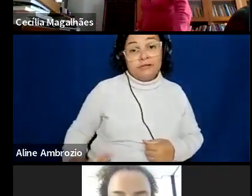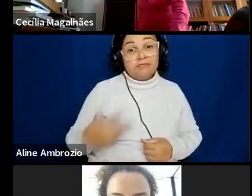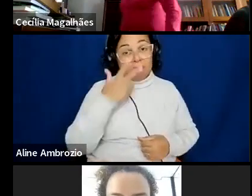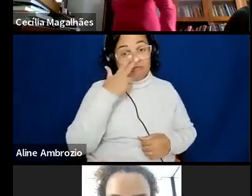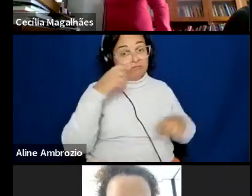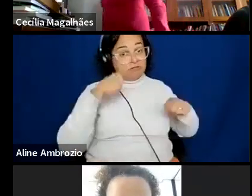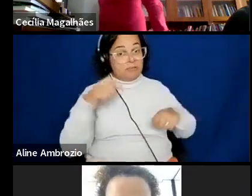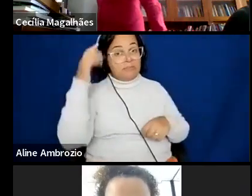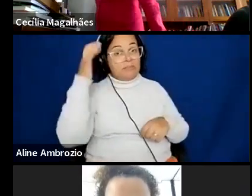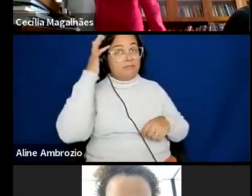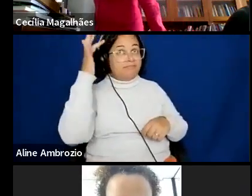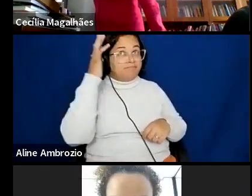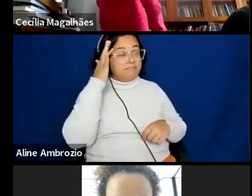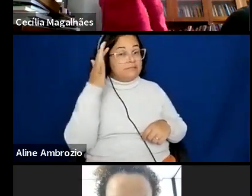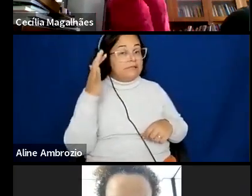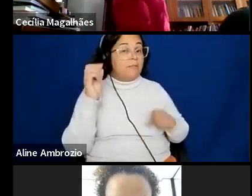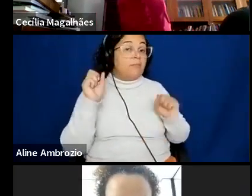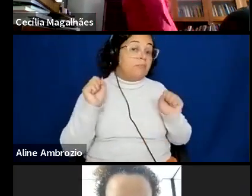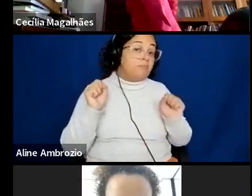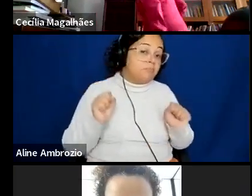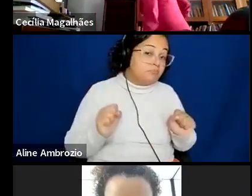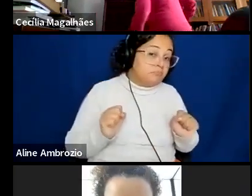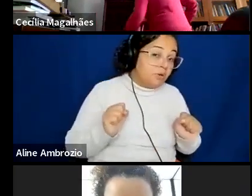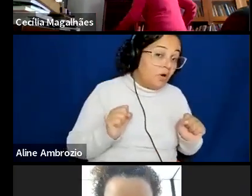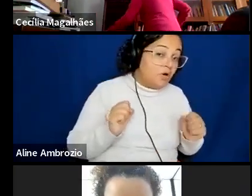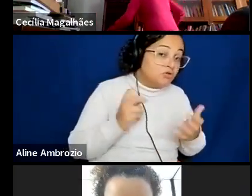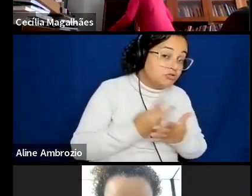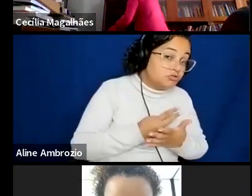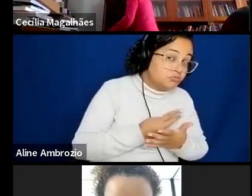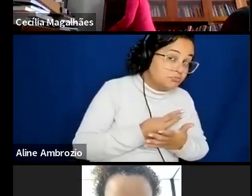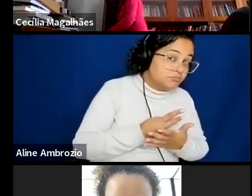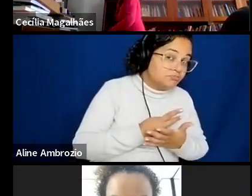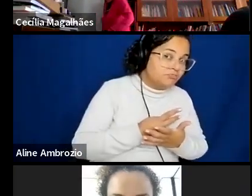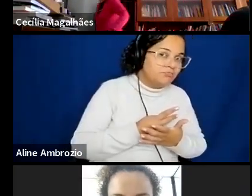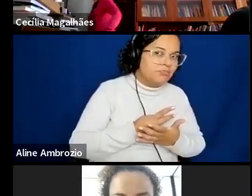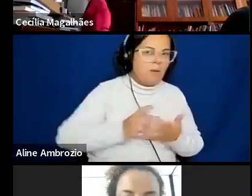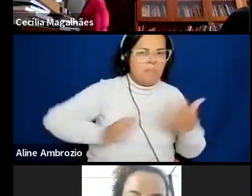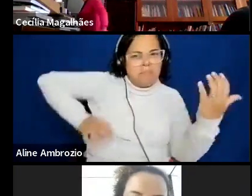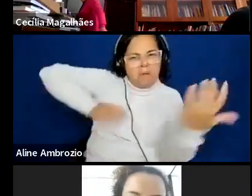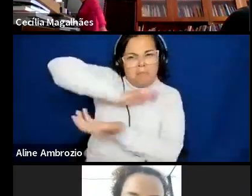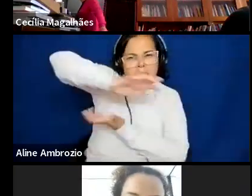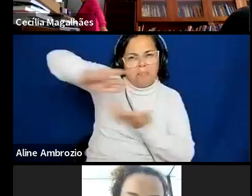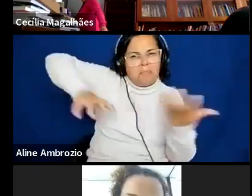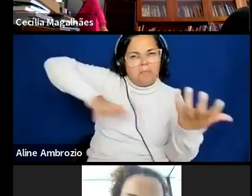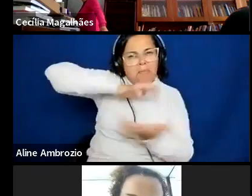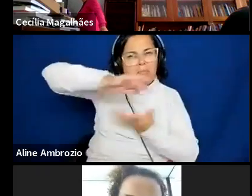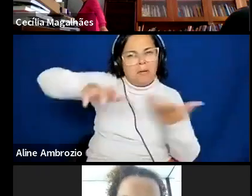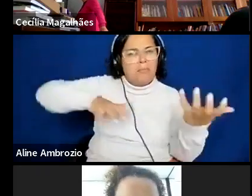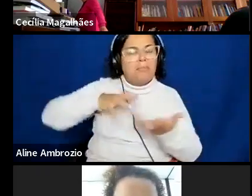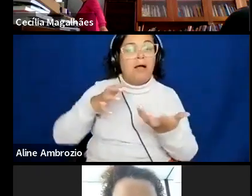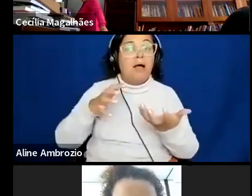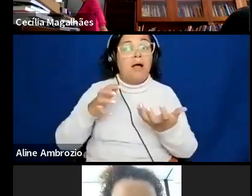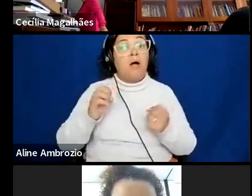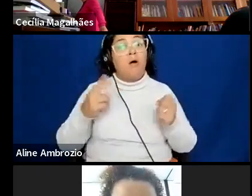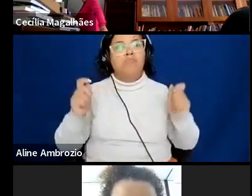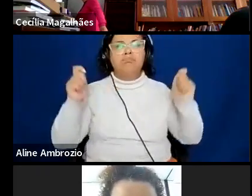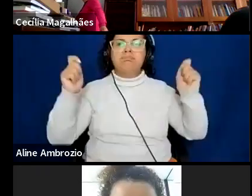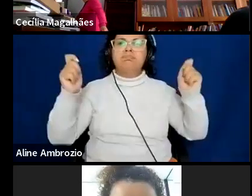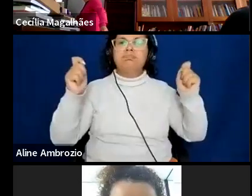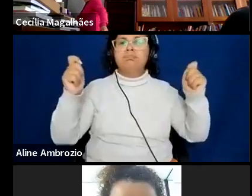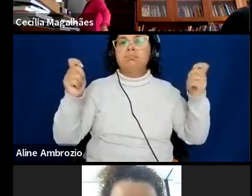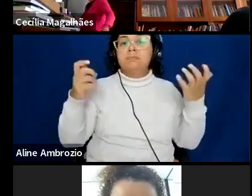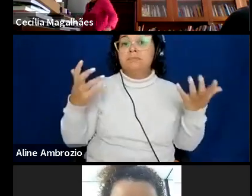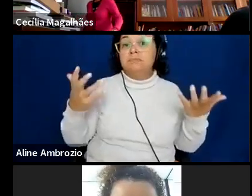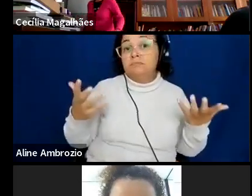general social outcry, rebellion expressed in a change of government in Brazil? Will that